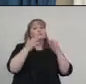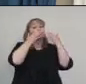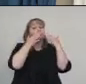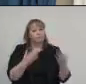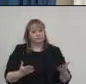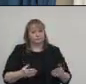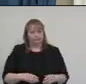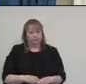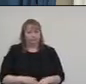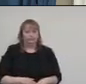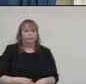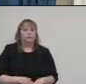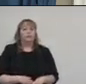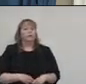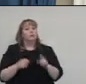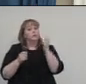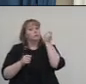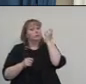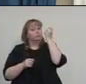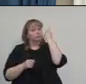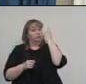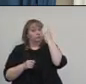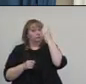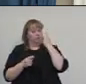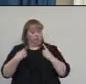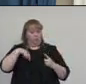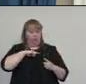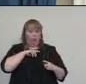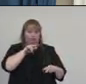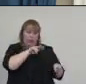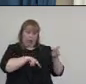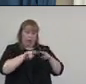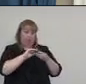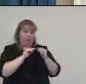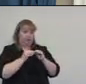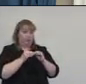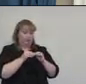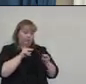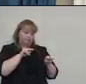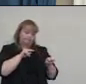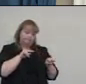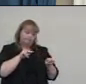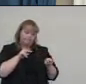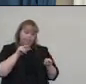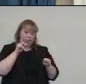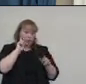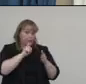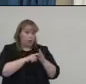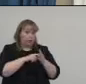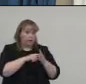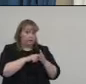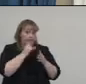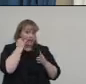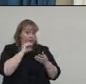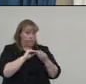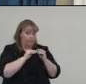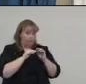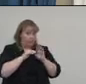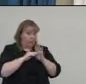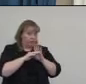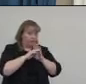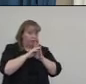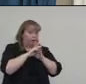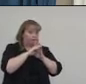don't have a benchmark number because the number that you need in a low area like White Pine that might not have many cases isn't going to need anywhere near the same